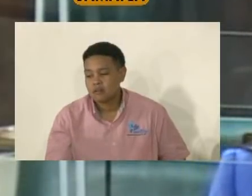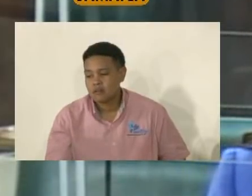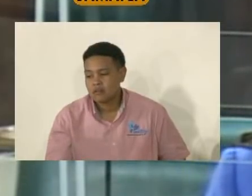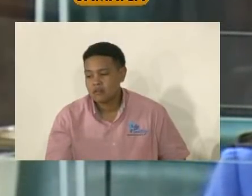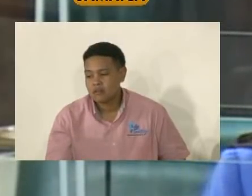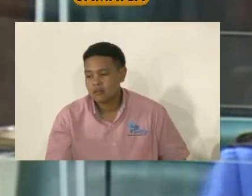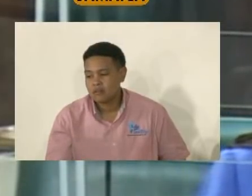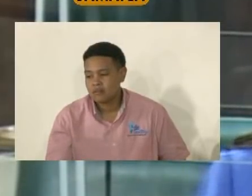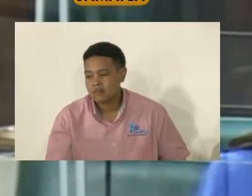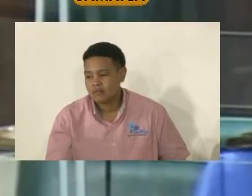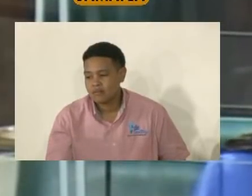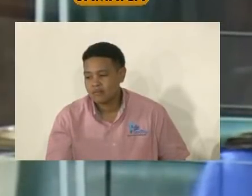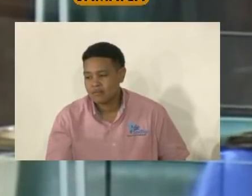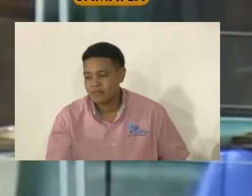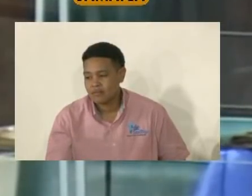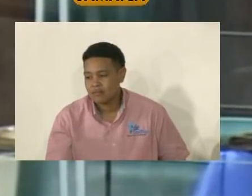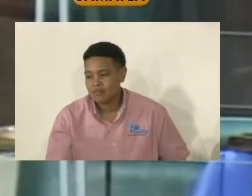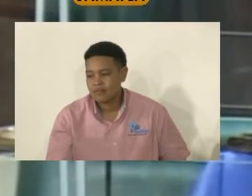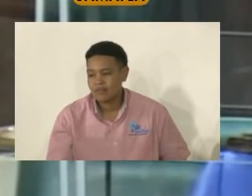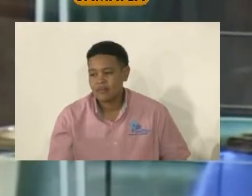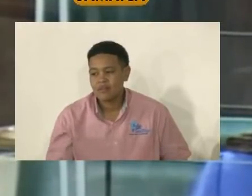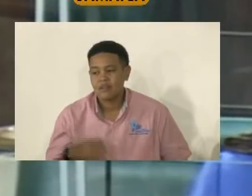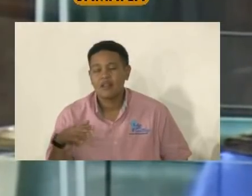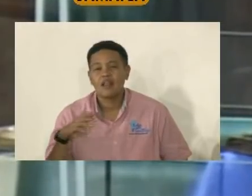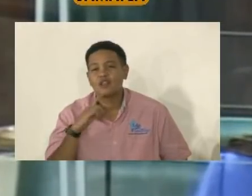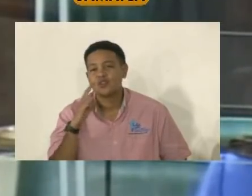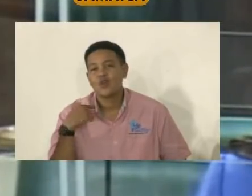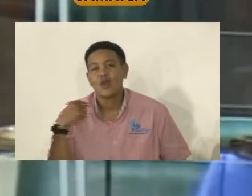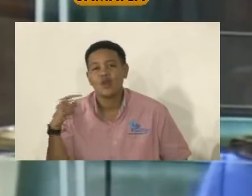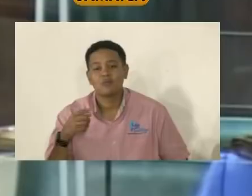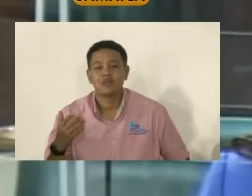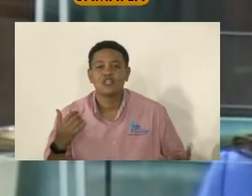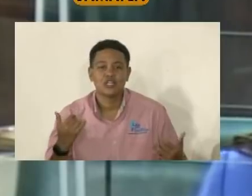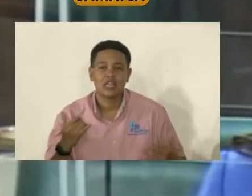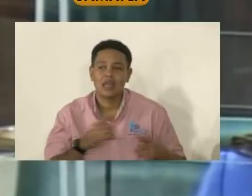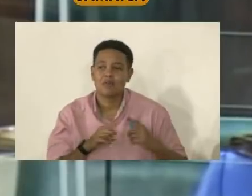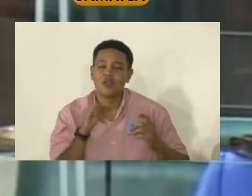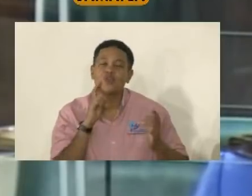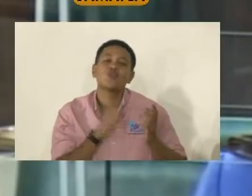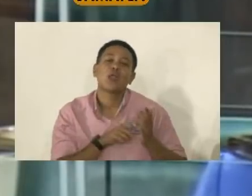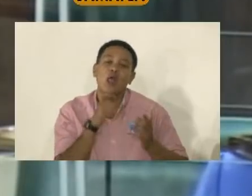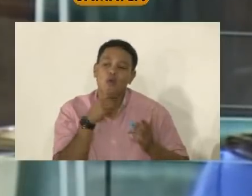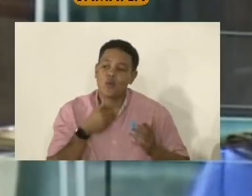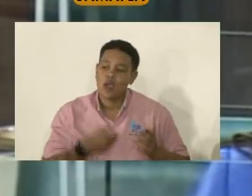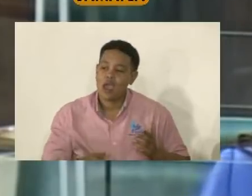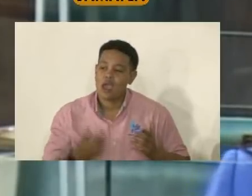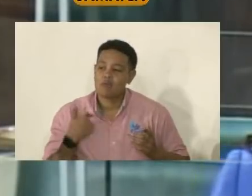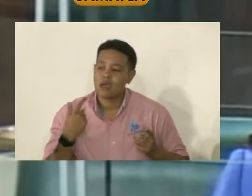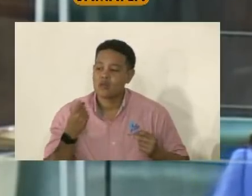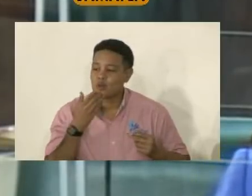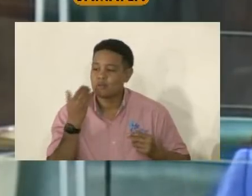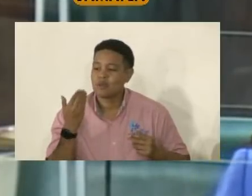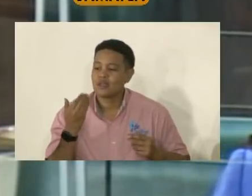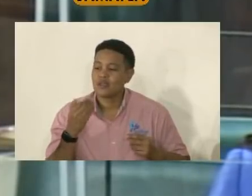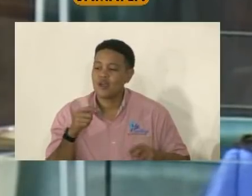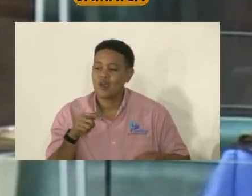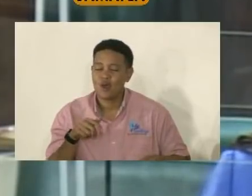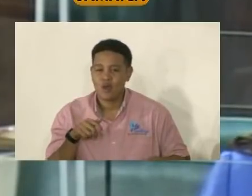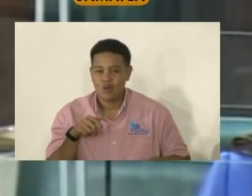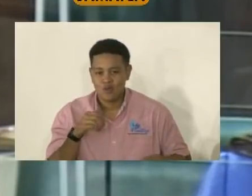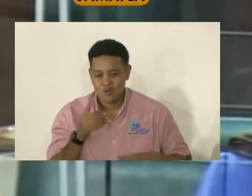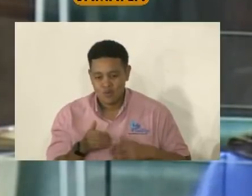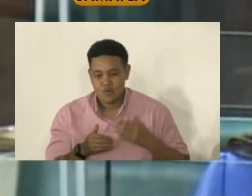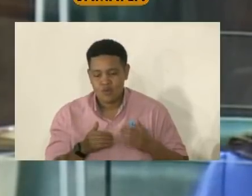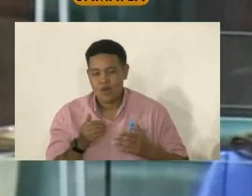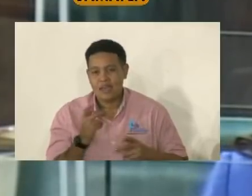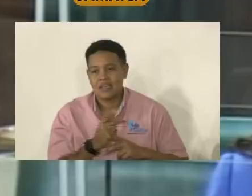wasn't sure I was going to come today, but I had to recognize who I am. I do better putting one foot in front of the other and keep